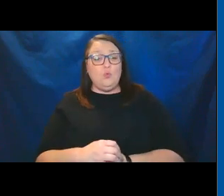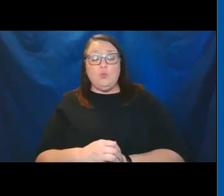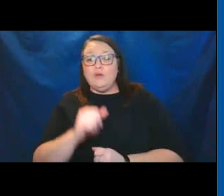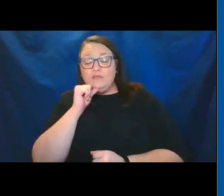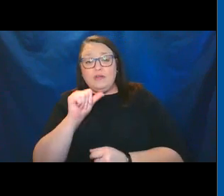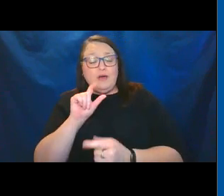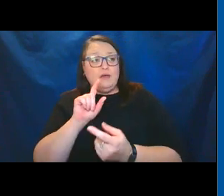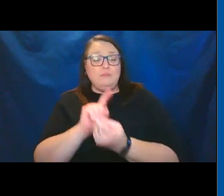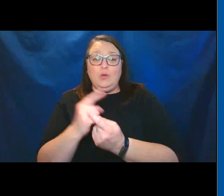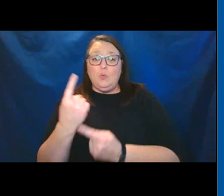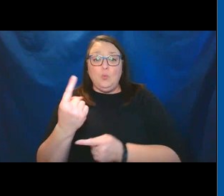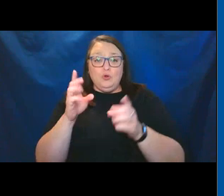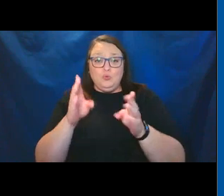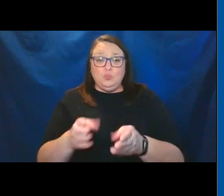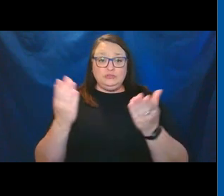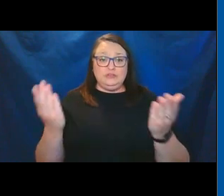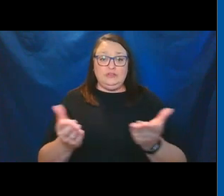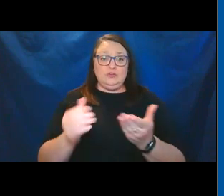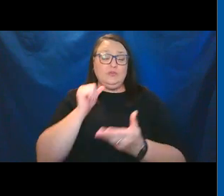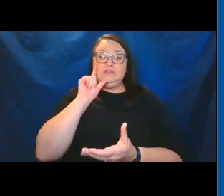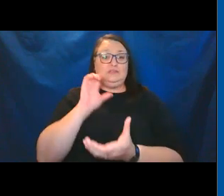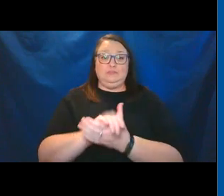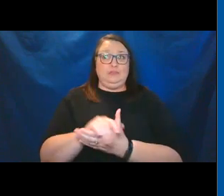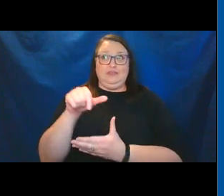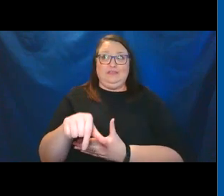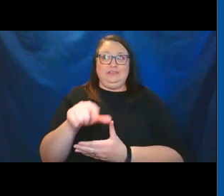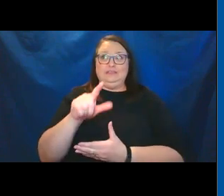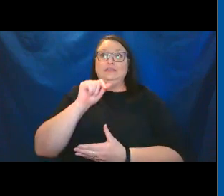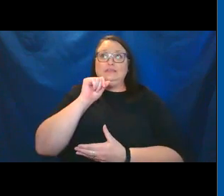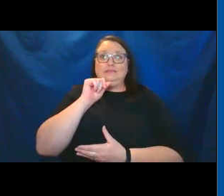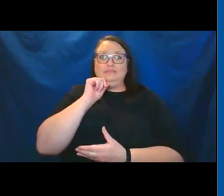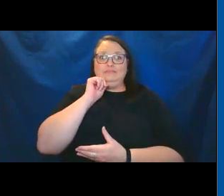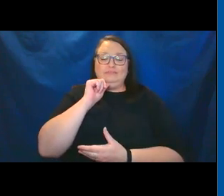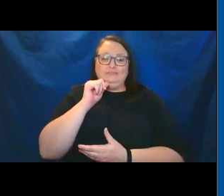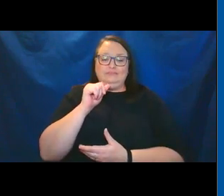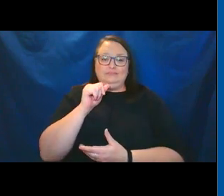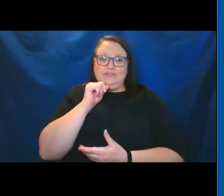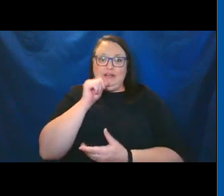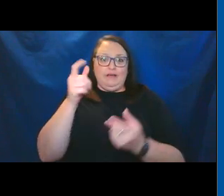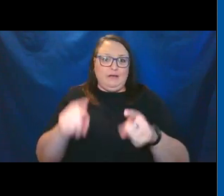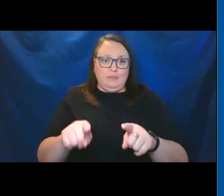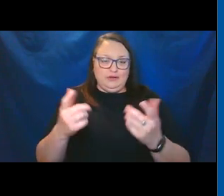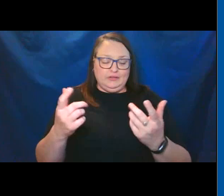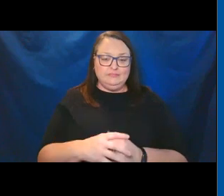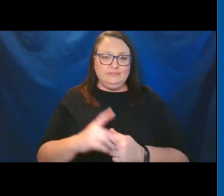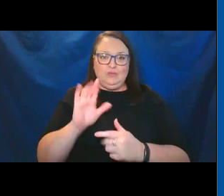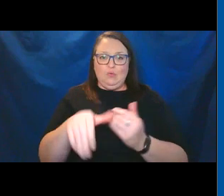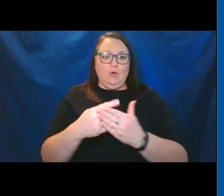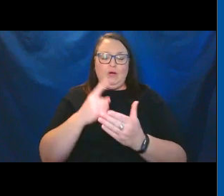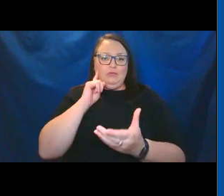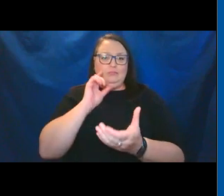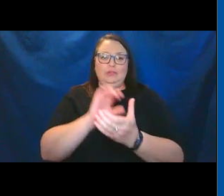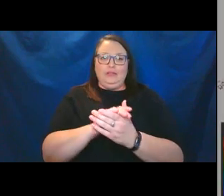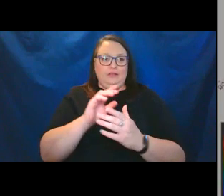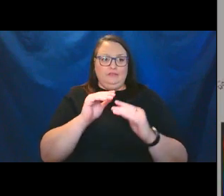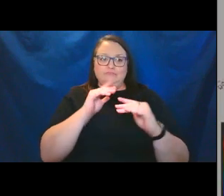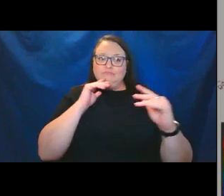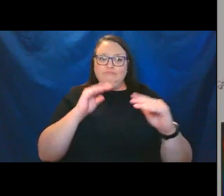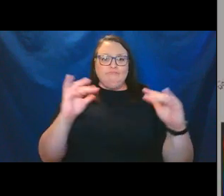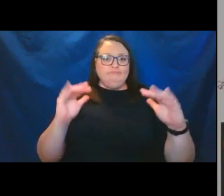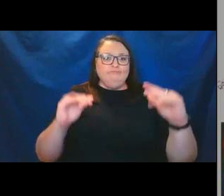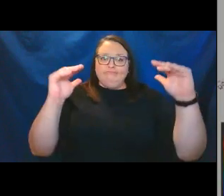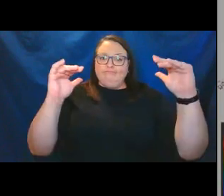person here who doesn't believe this is happening. Next slide, please. I also want to add that most of our